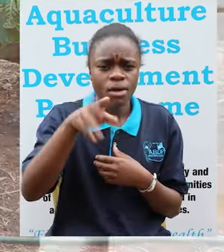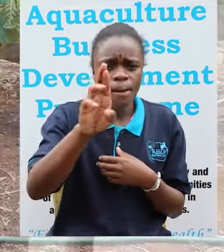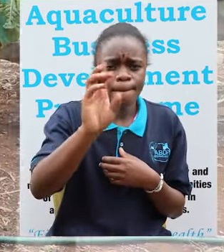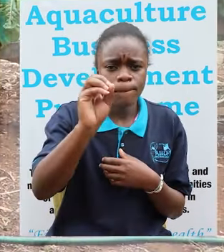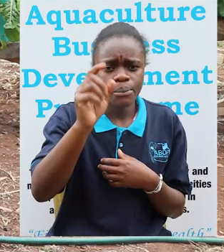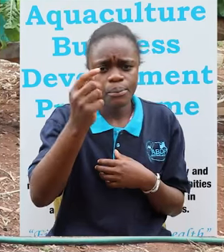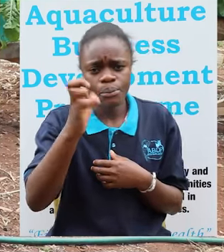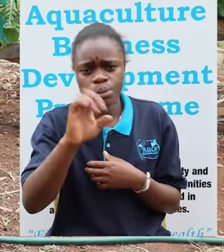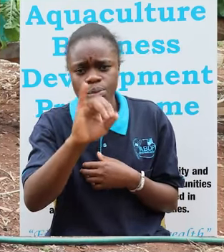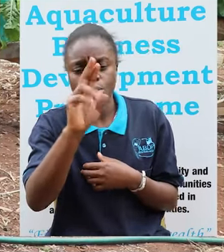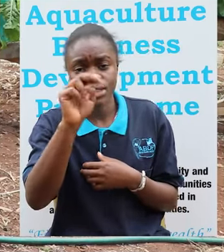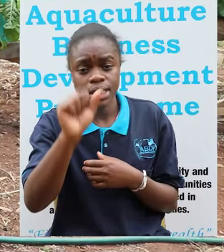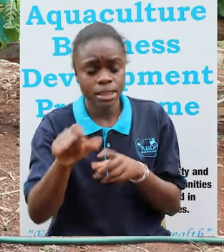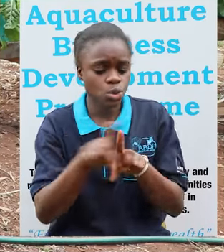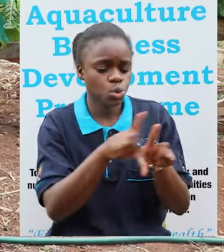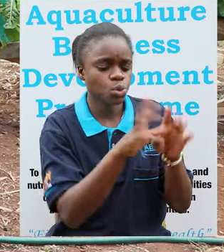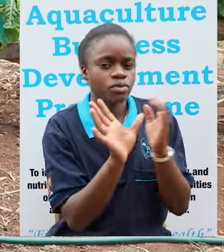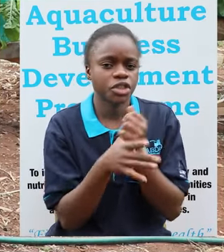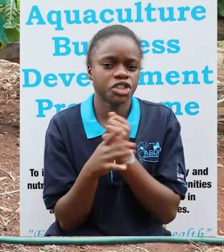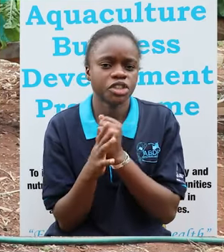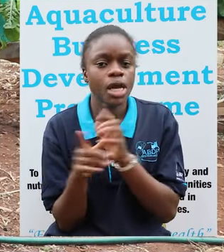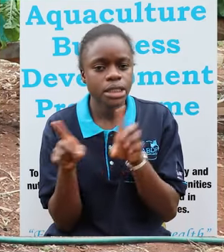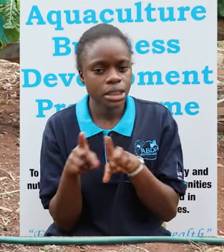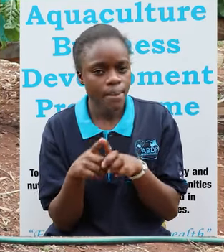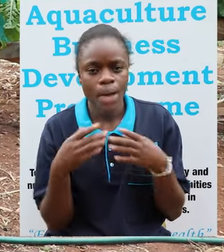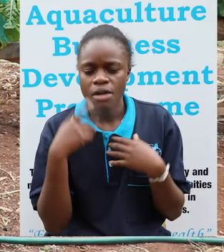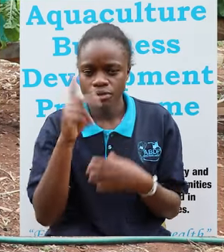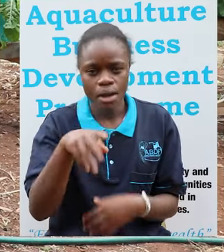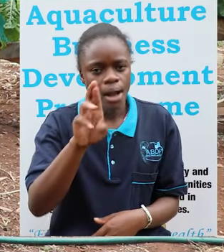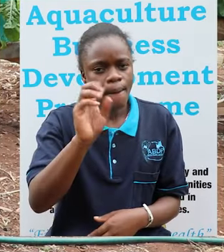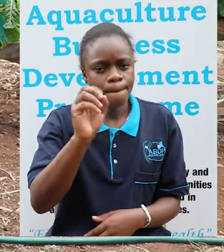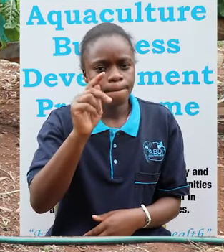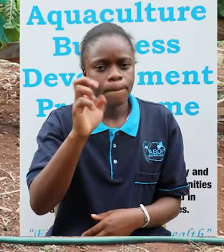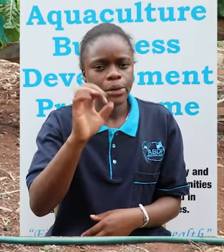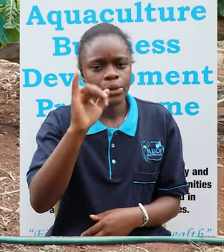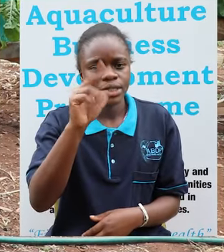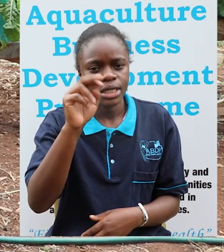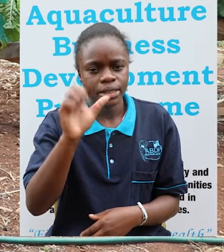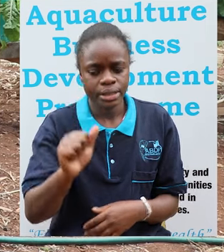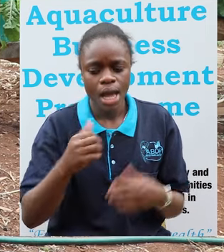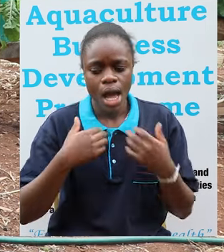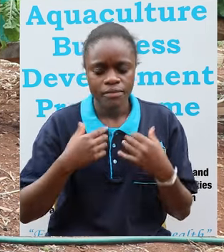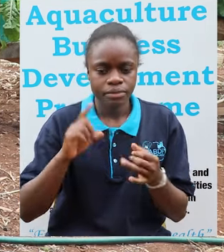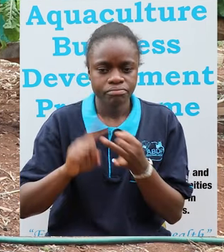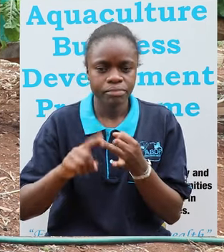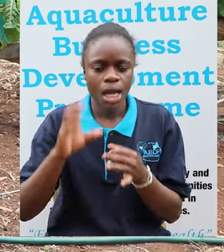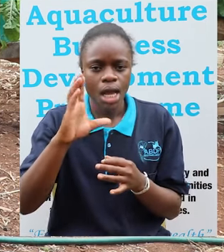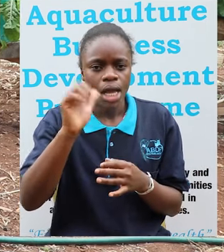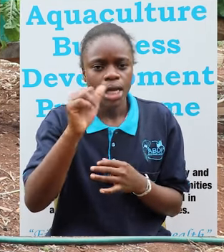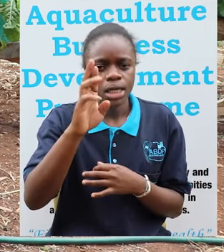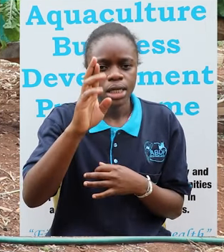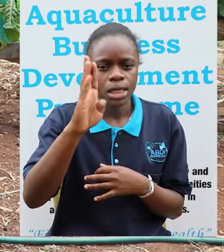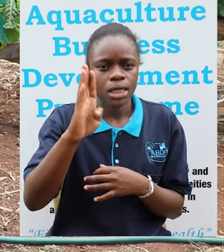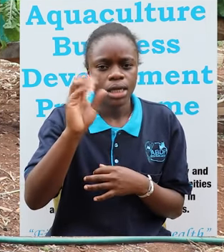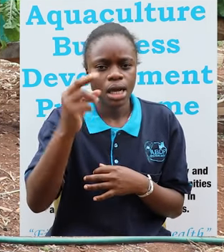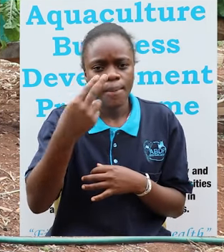required protein. So really what I'll be looking for here in my kitchen is the carbohydrates, which can easily be